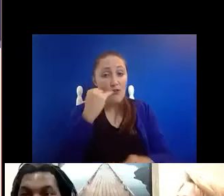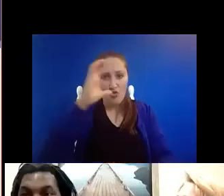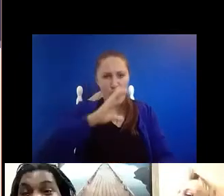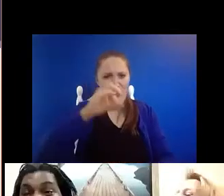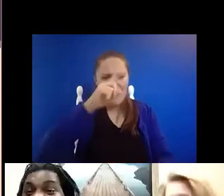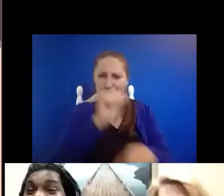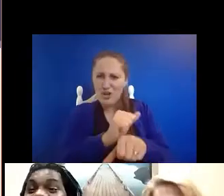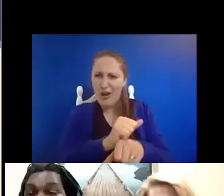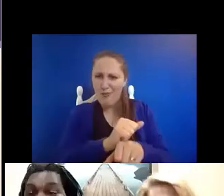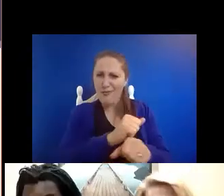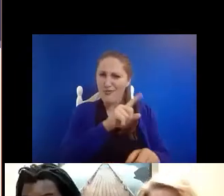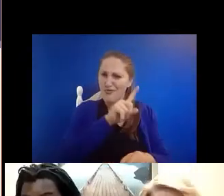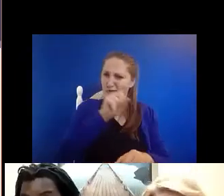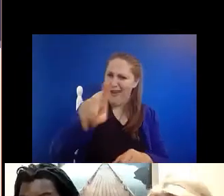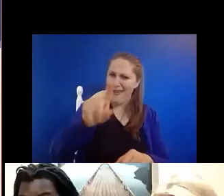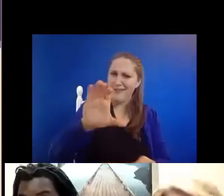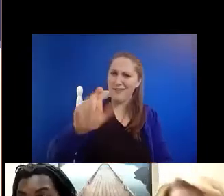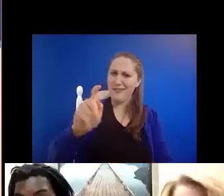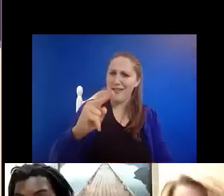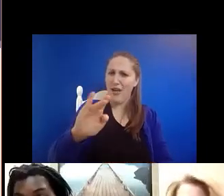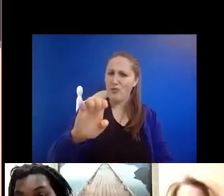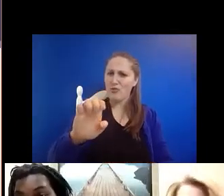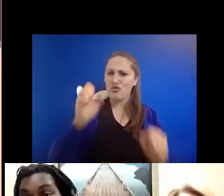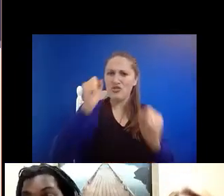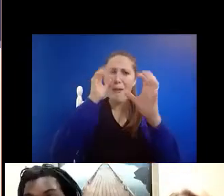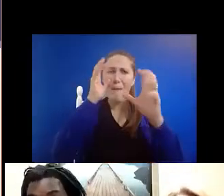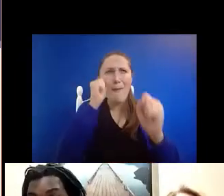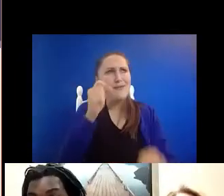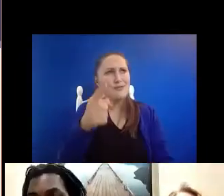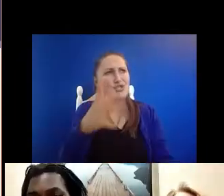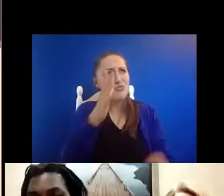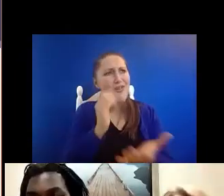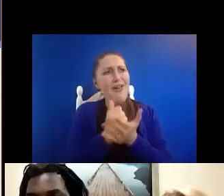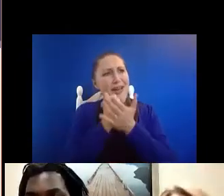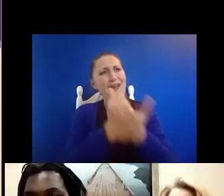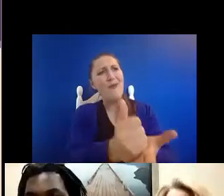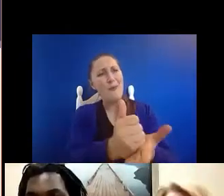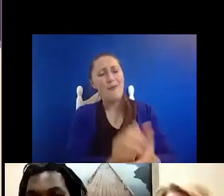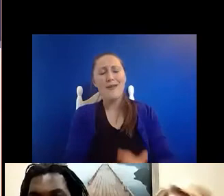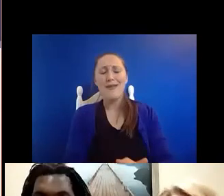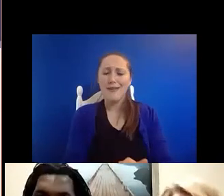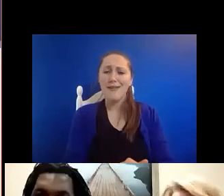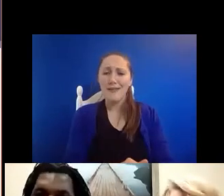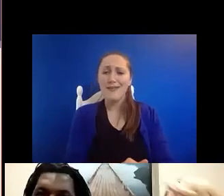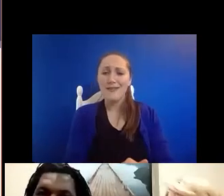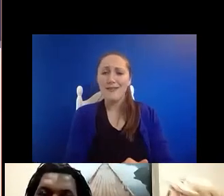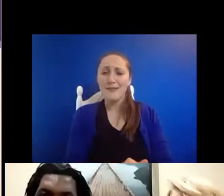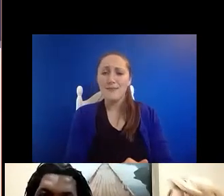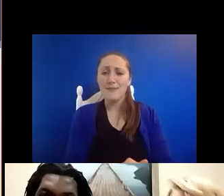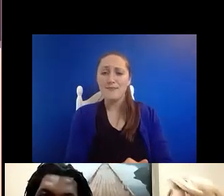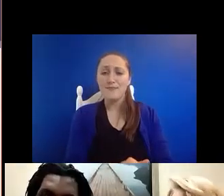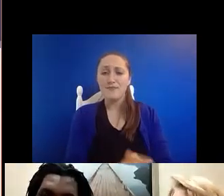go to her. She's the amazing one. She's the amazing one. She will help you, and she's got more